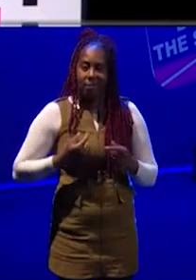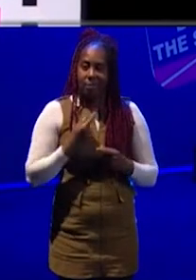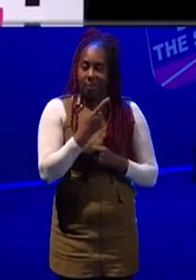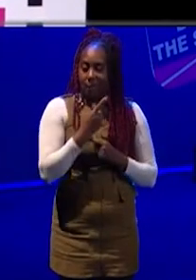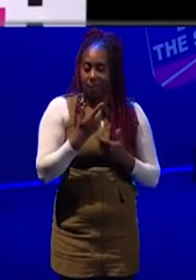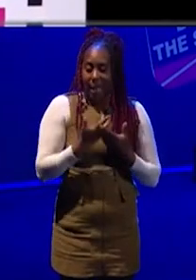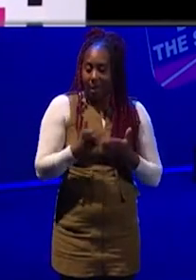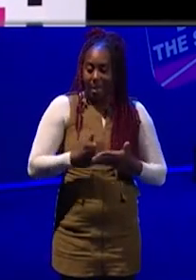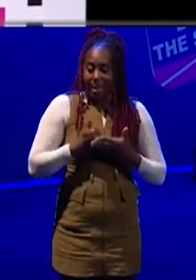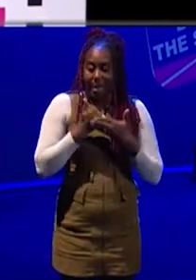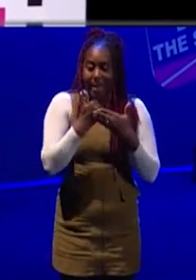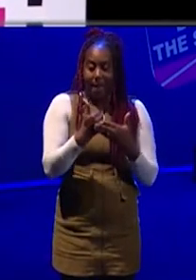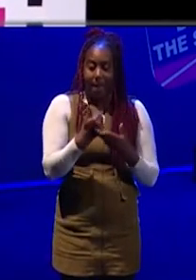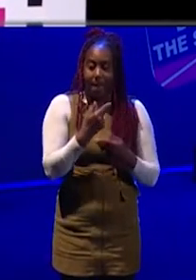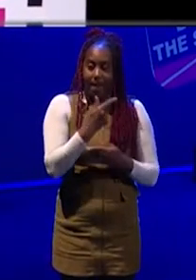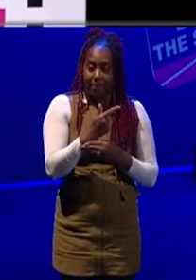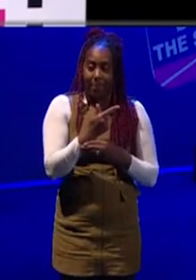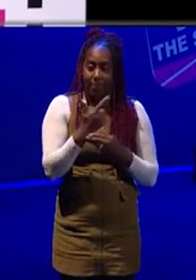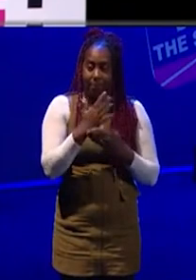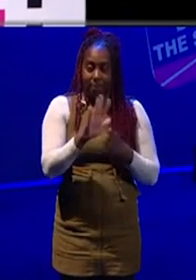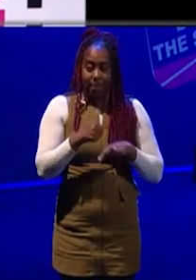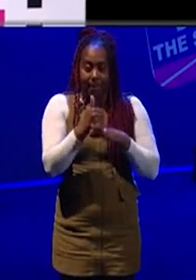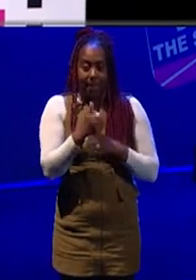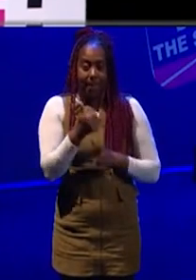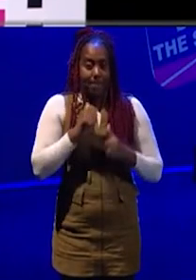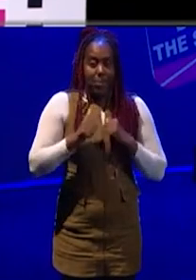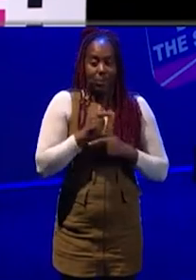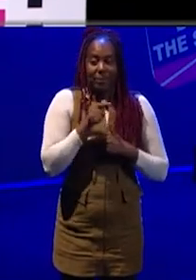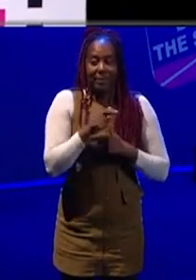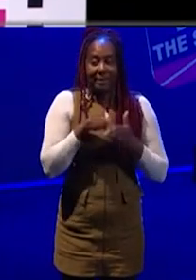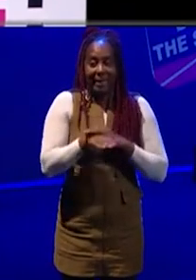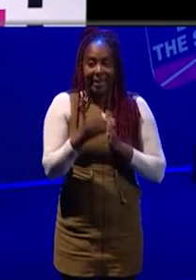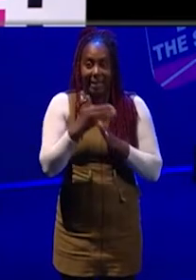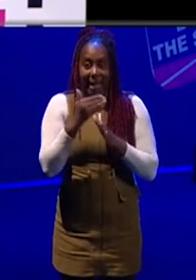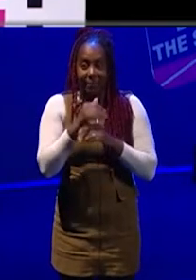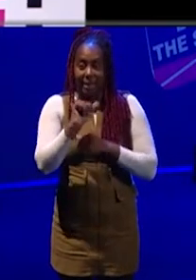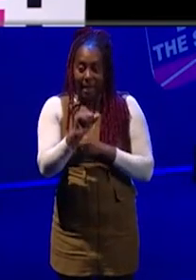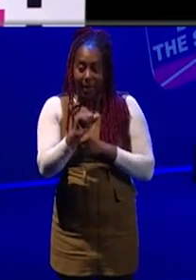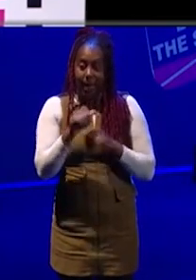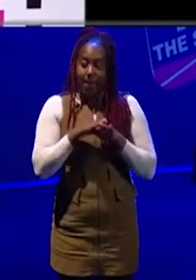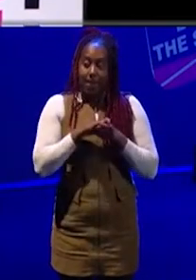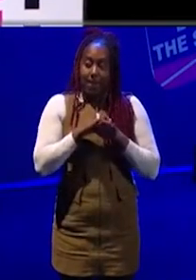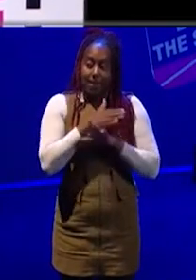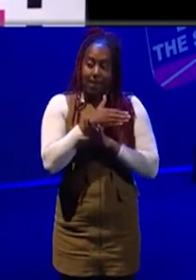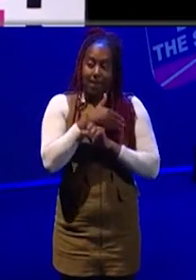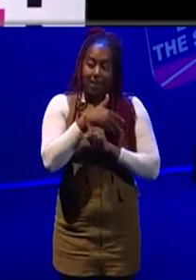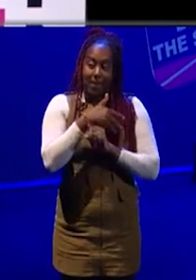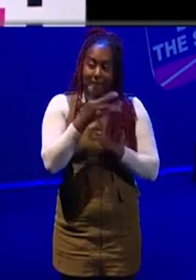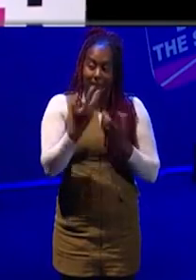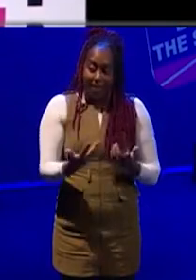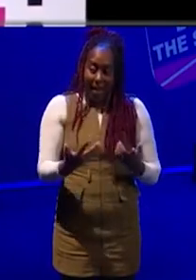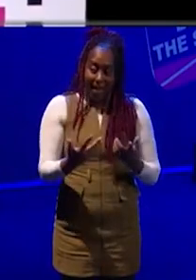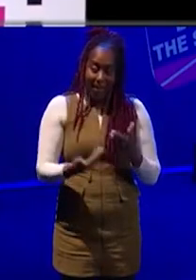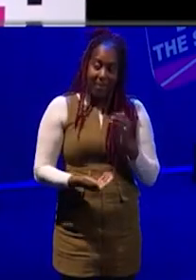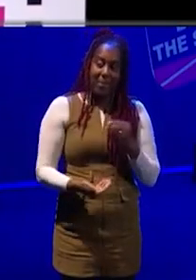how it helped me and that's how it platformed me and boosted me in my career, because now I'm with Backstage Niche as well, and they gave me a